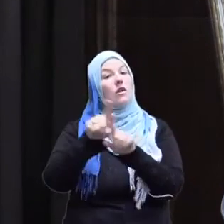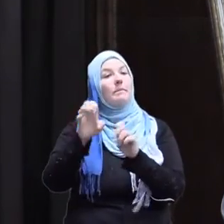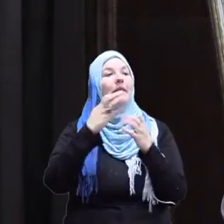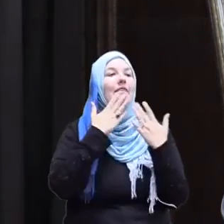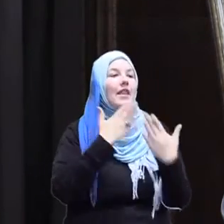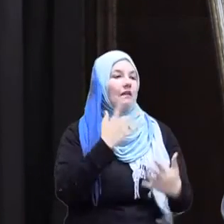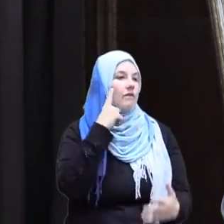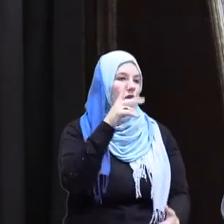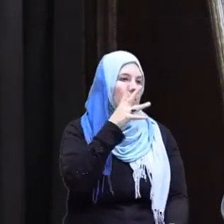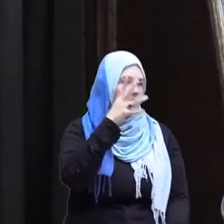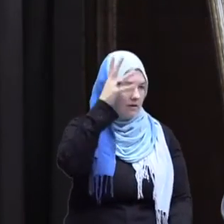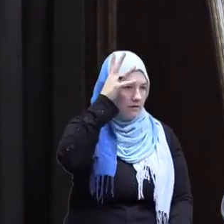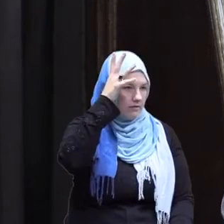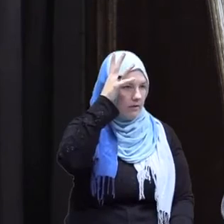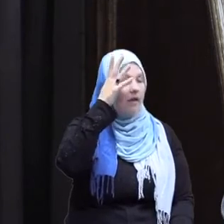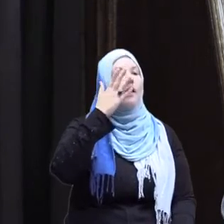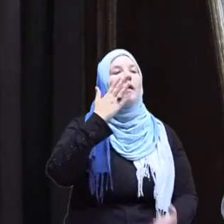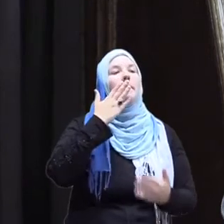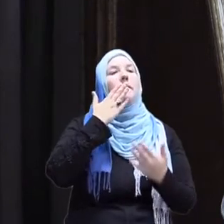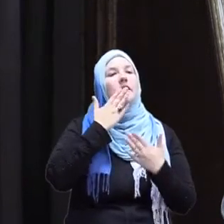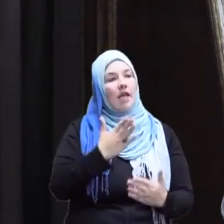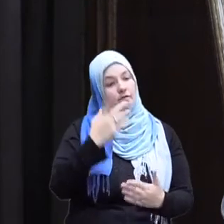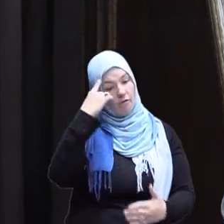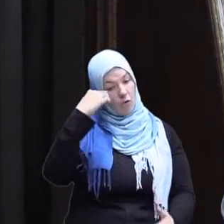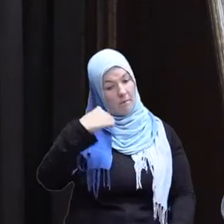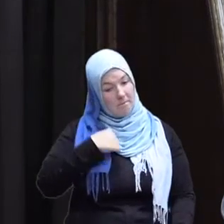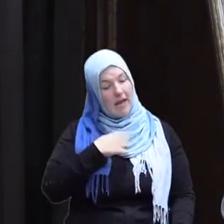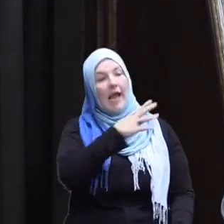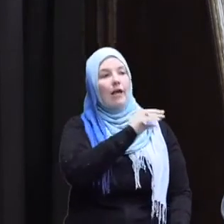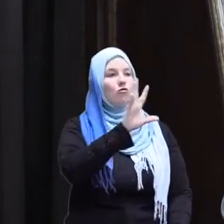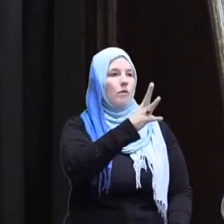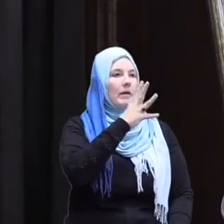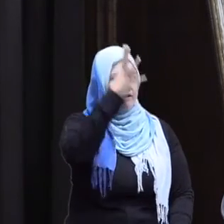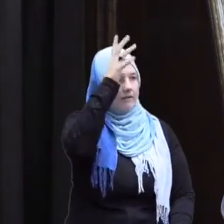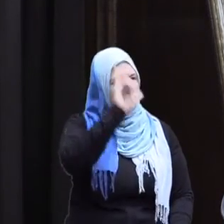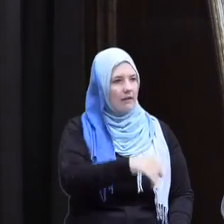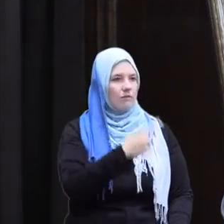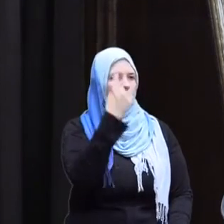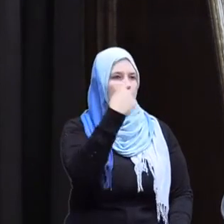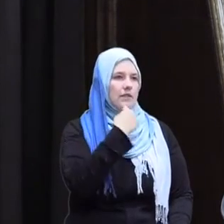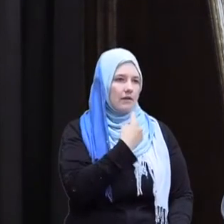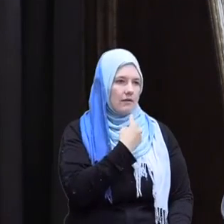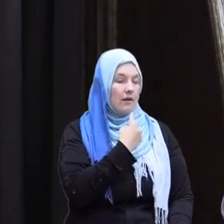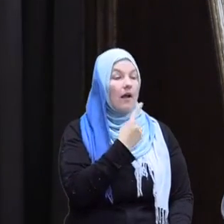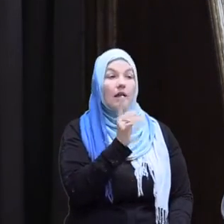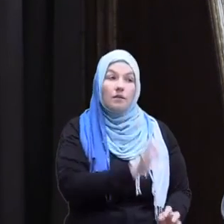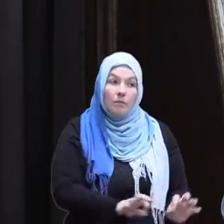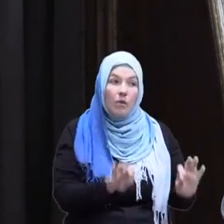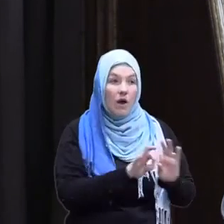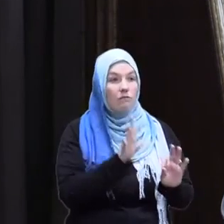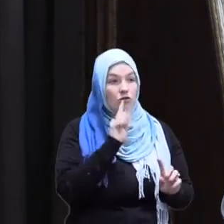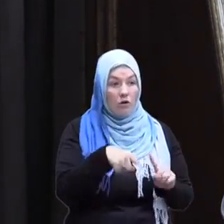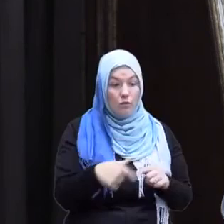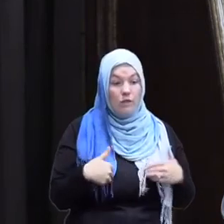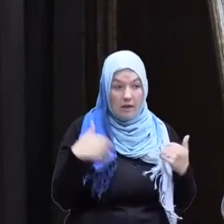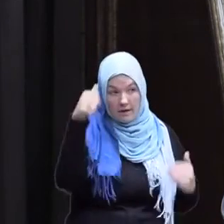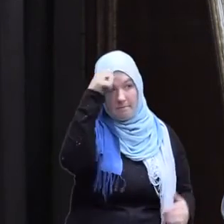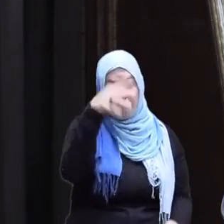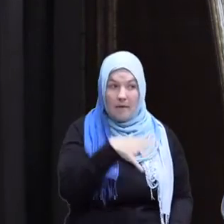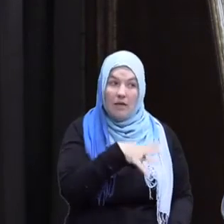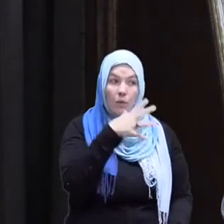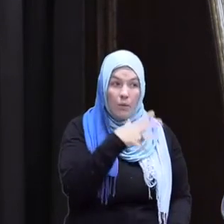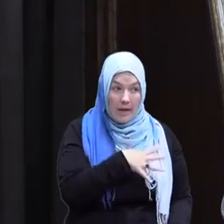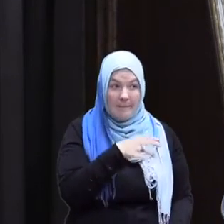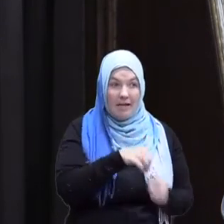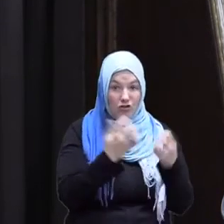Be grateful to me and to your parents. Very important. And I'm talking to young men and women in